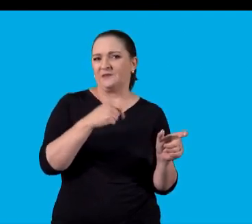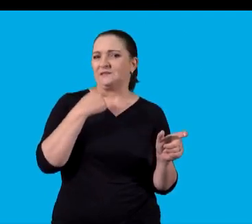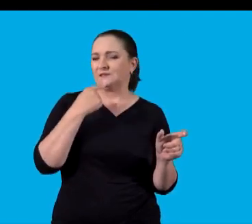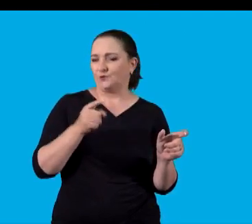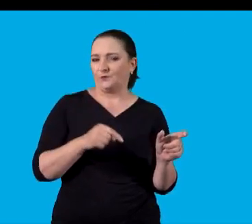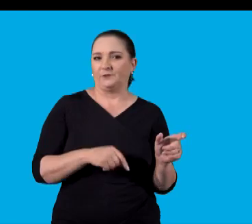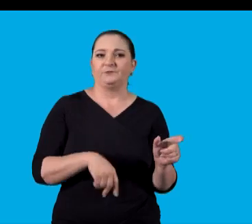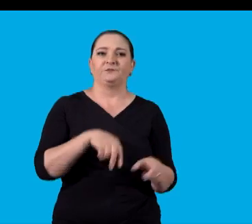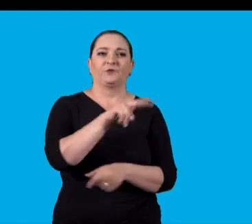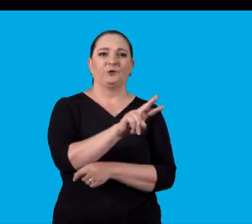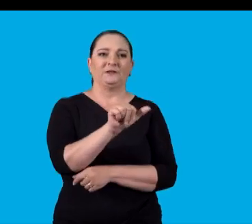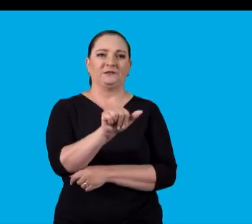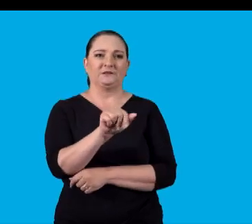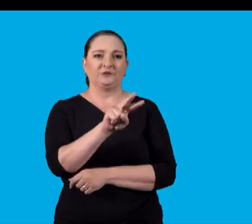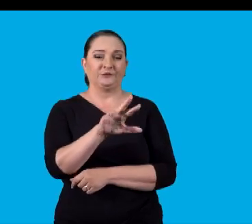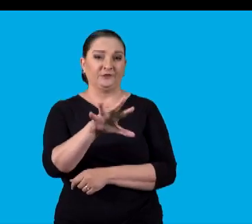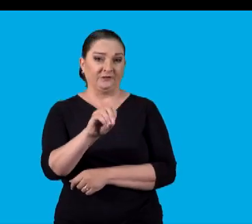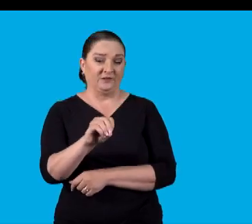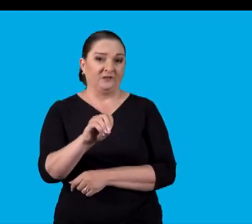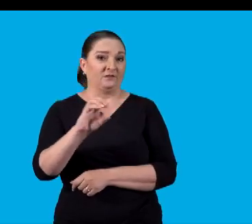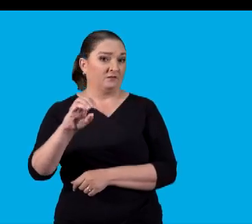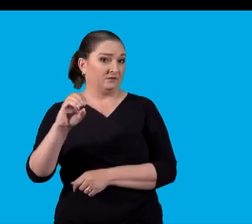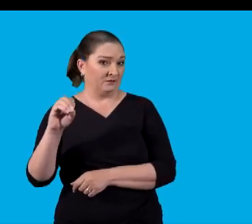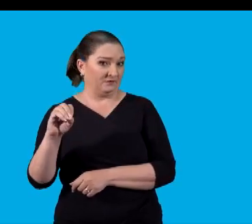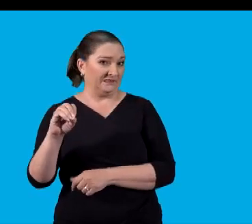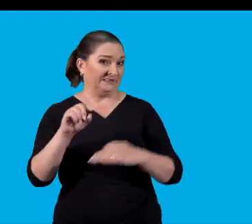26,250,000. All right? And then we would say